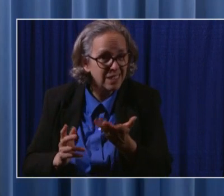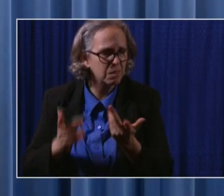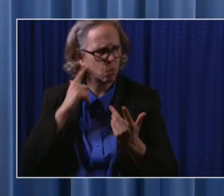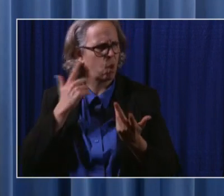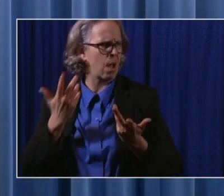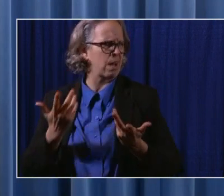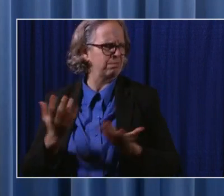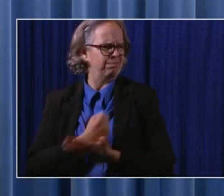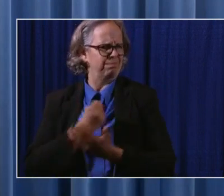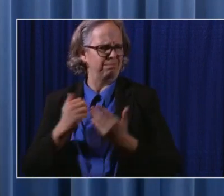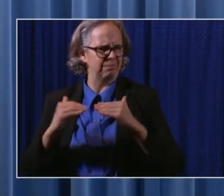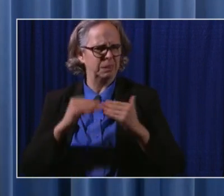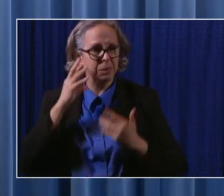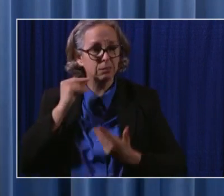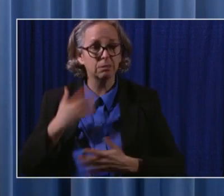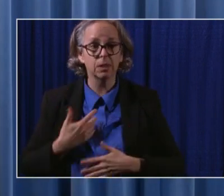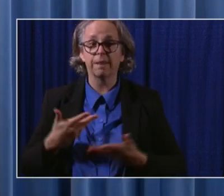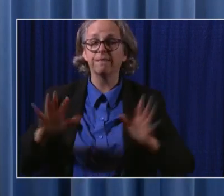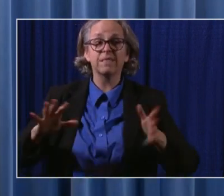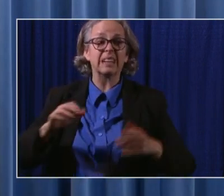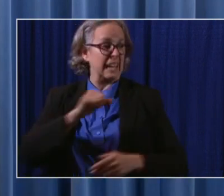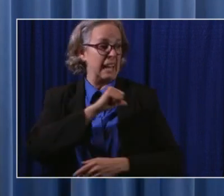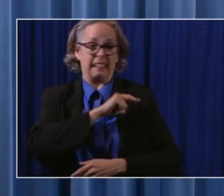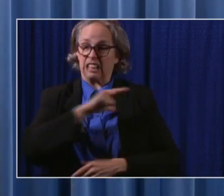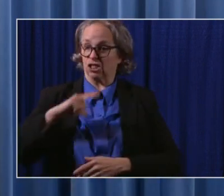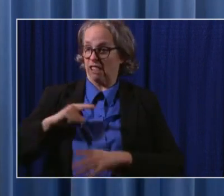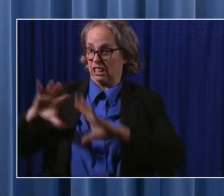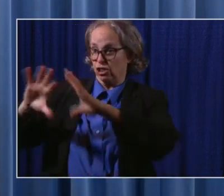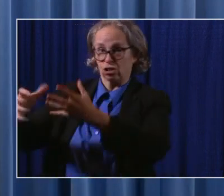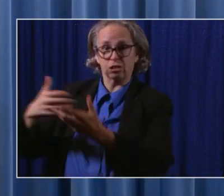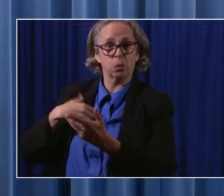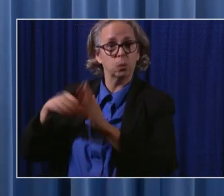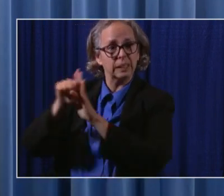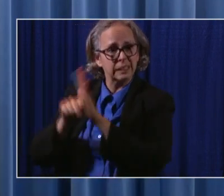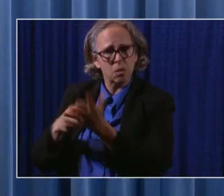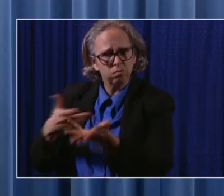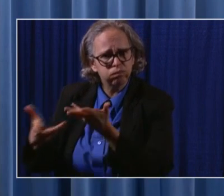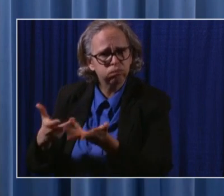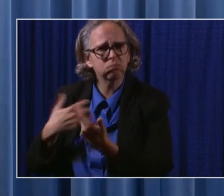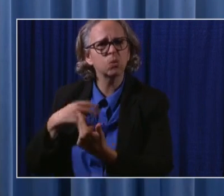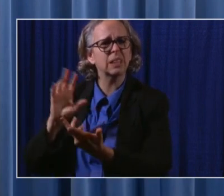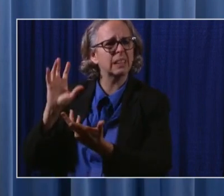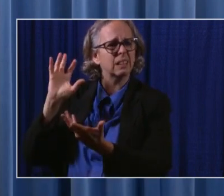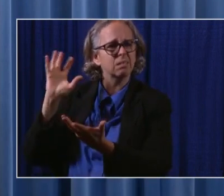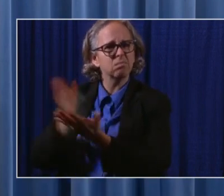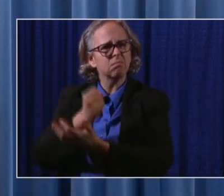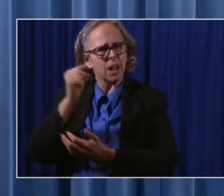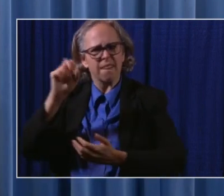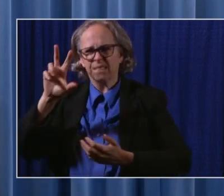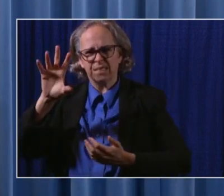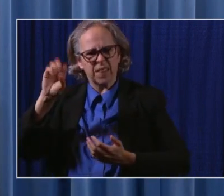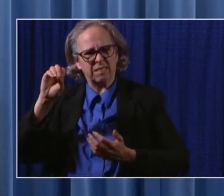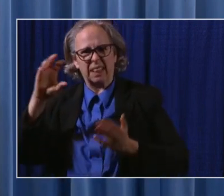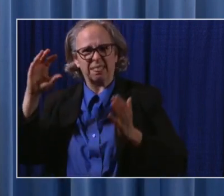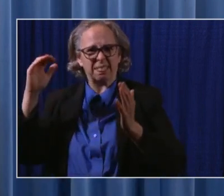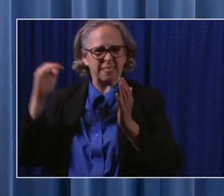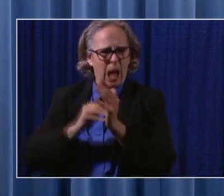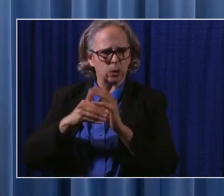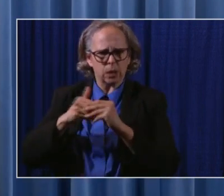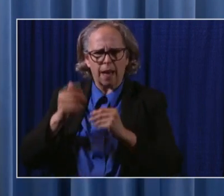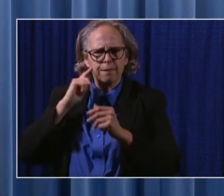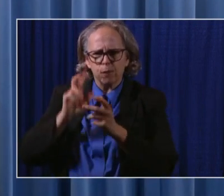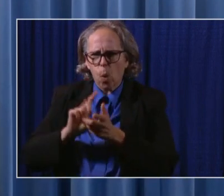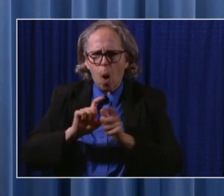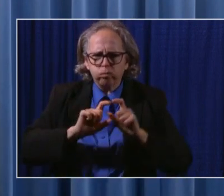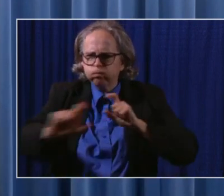fair $50,000 to be able to put on the fair. And the idea was that would help them put on